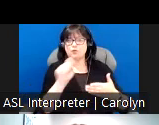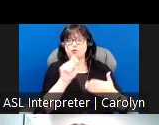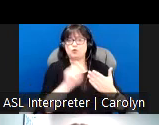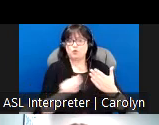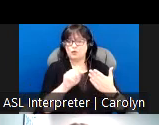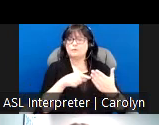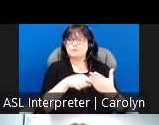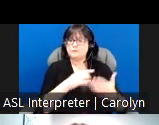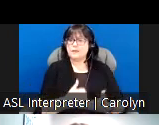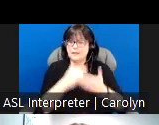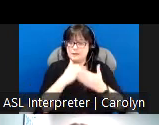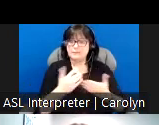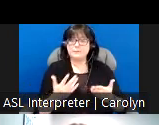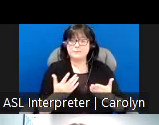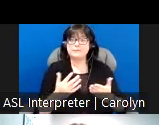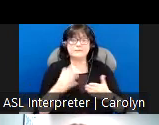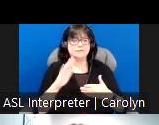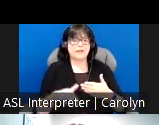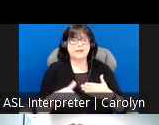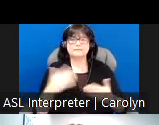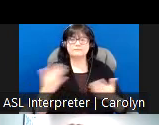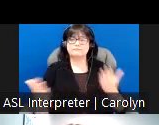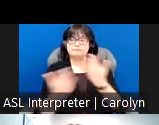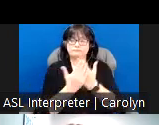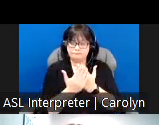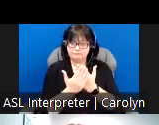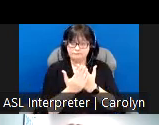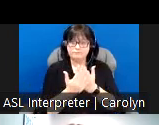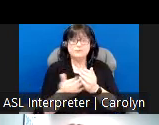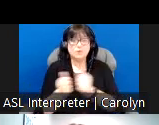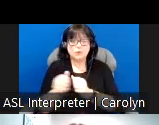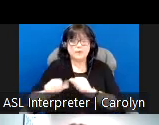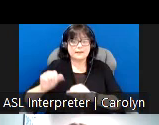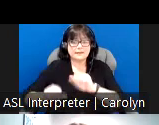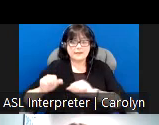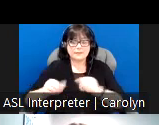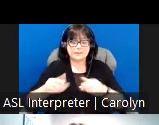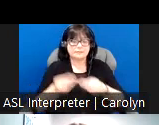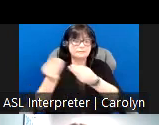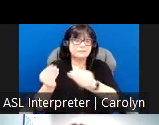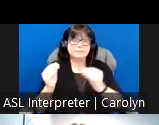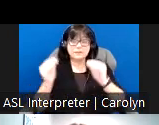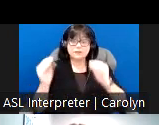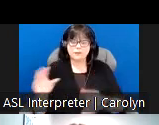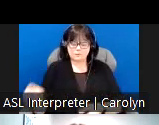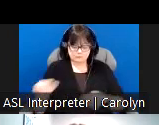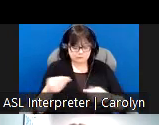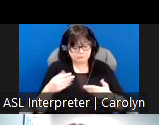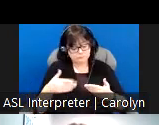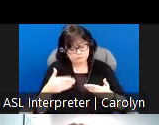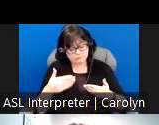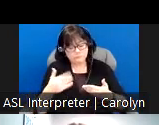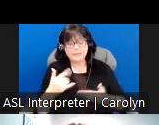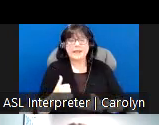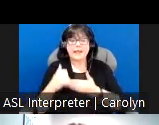assessment. So attaching all three of those to the initial assessment gives that instructor something to work with when they first